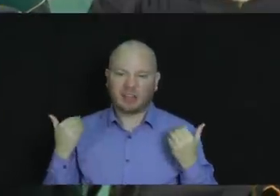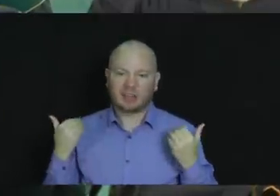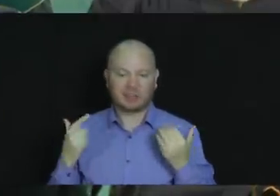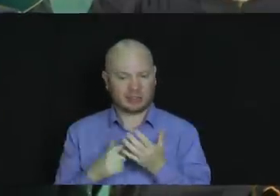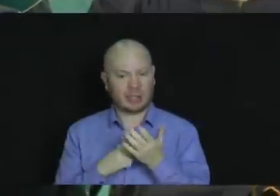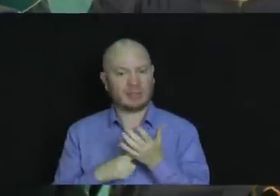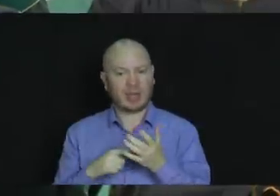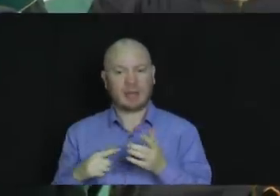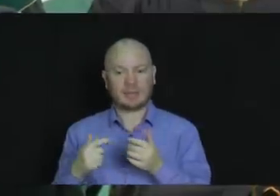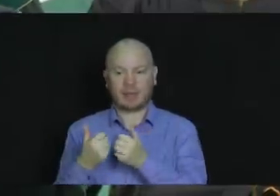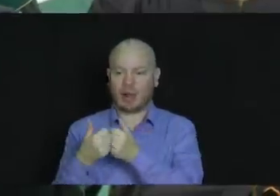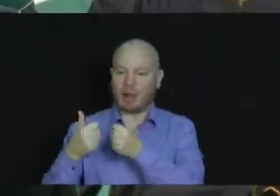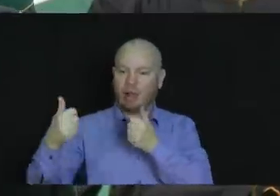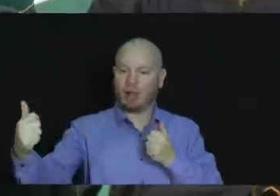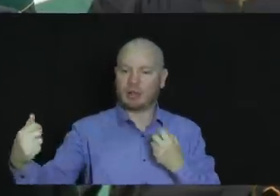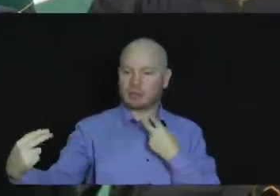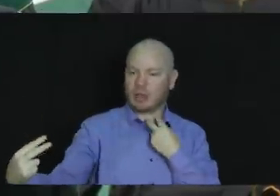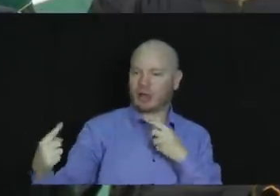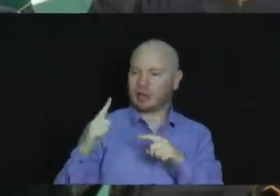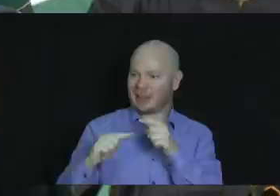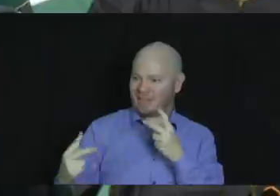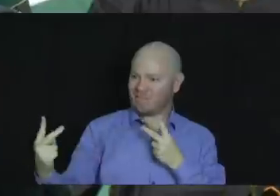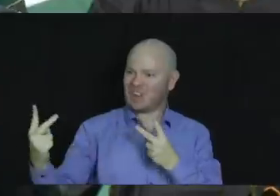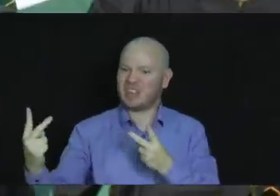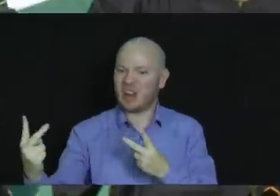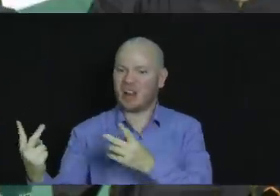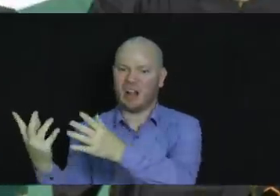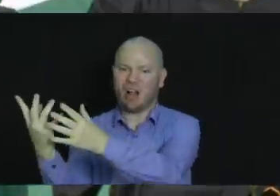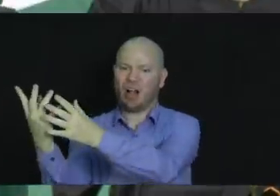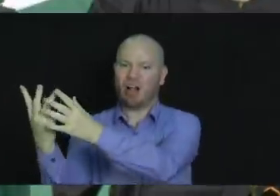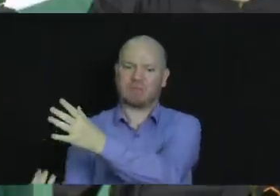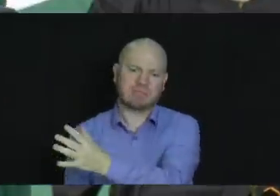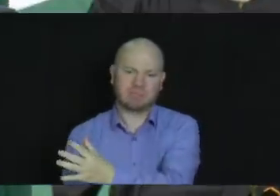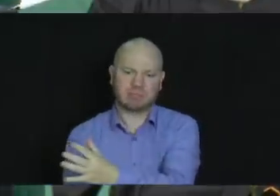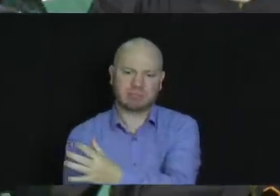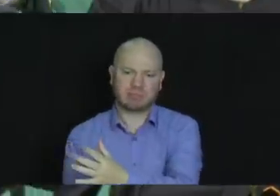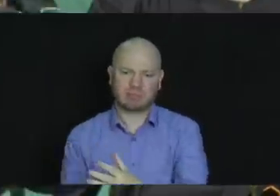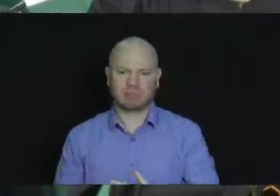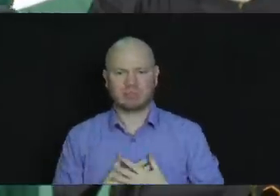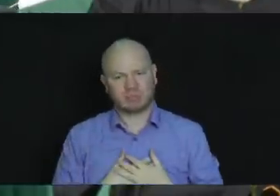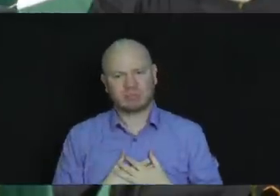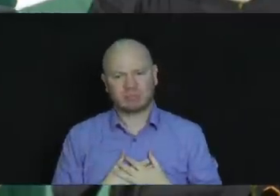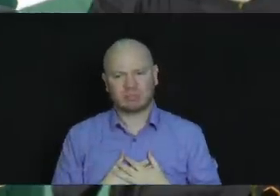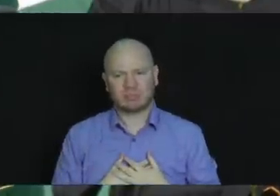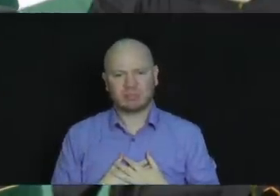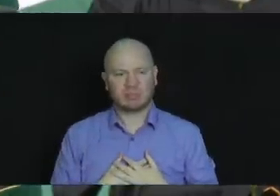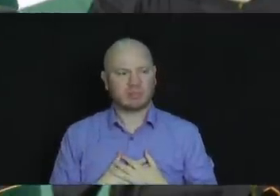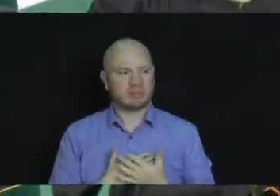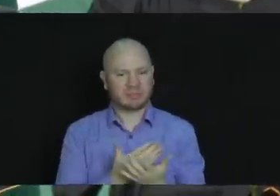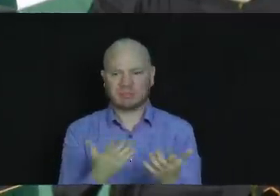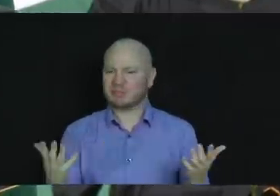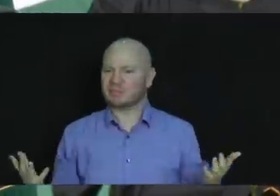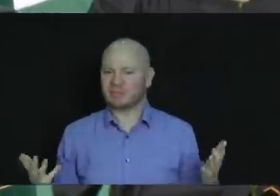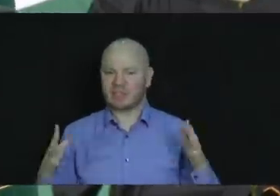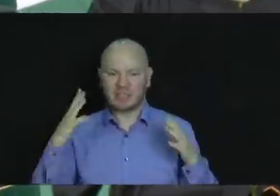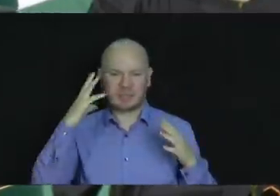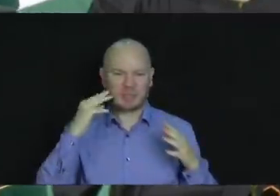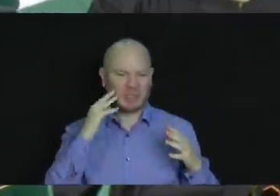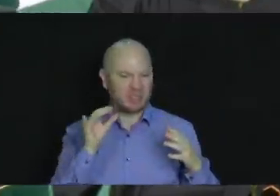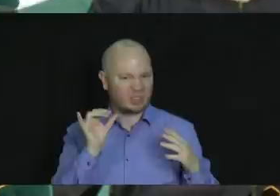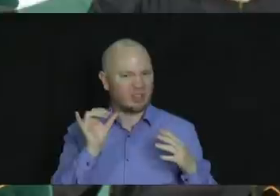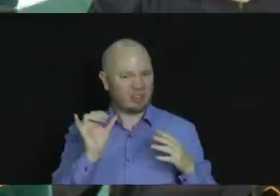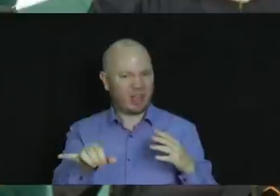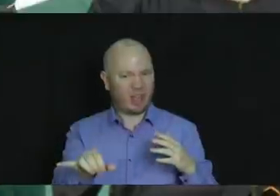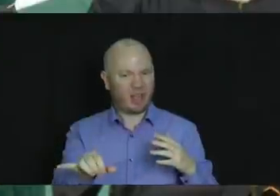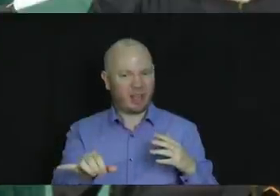separated from their loved ones and friends. To all who have been touched by loss, please know that